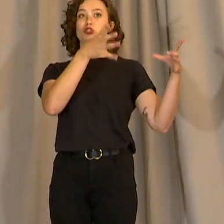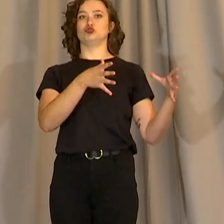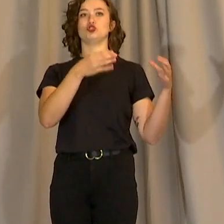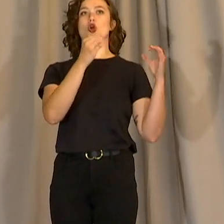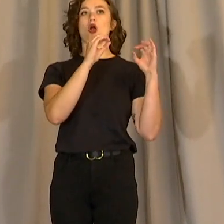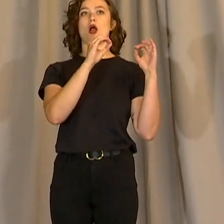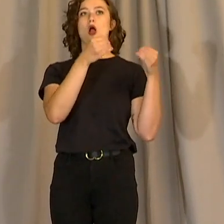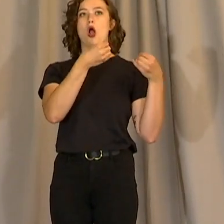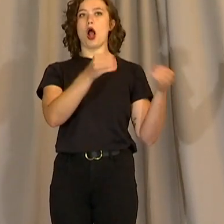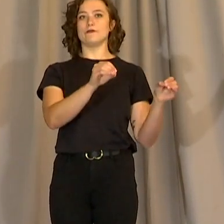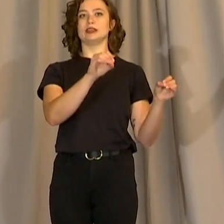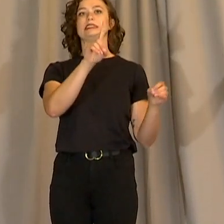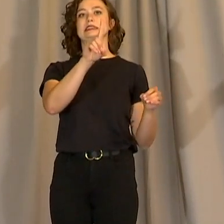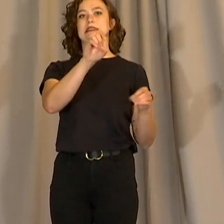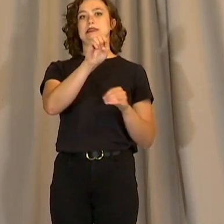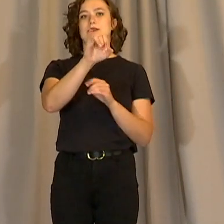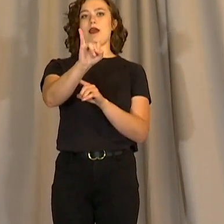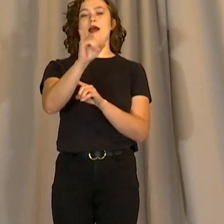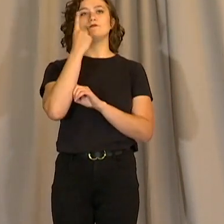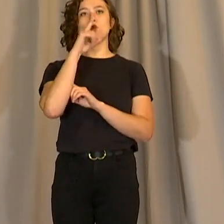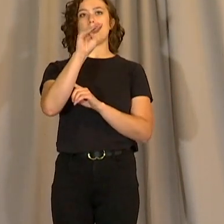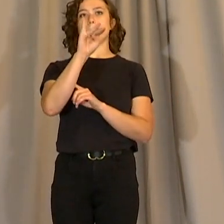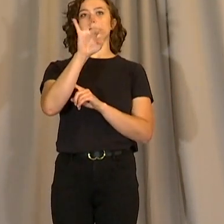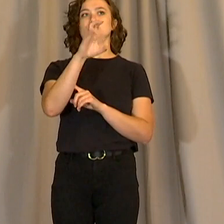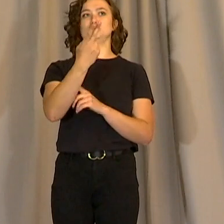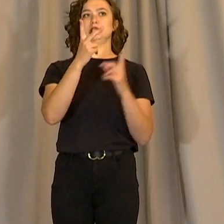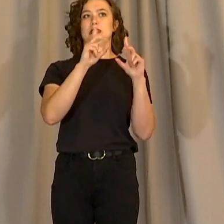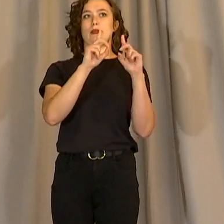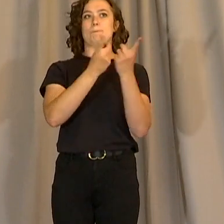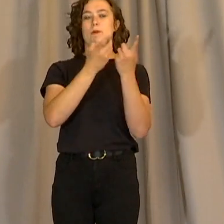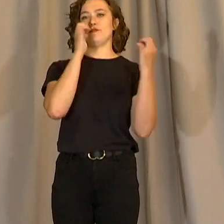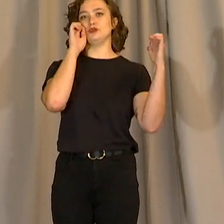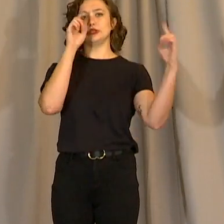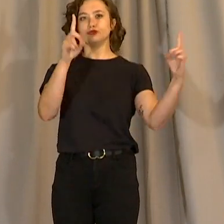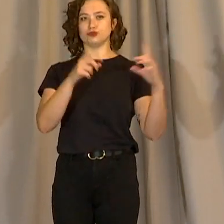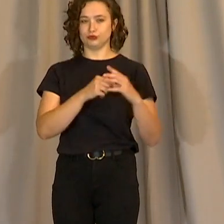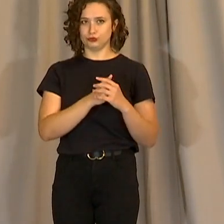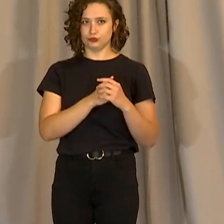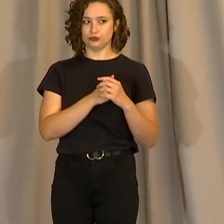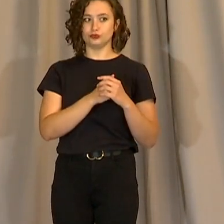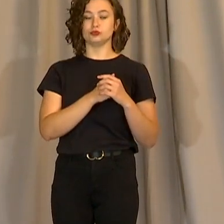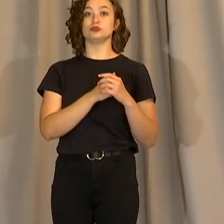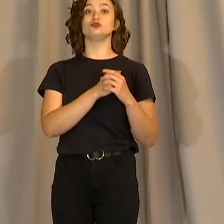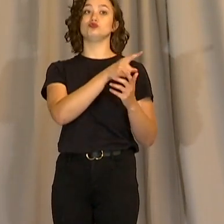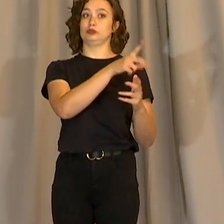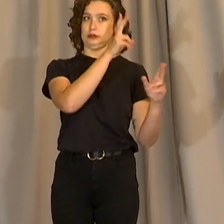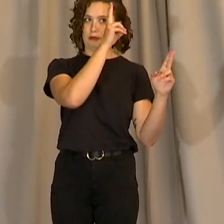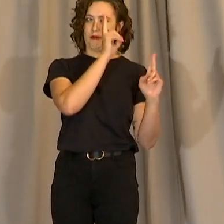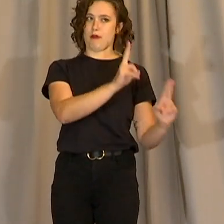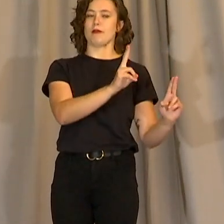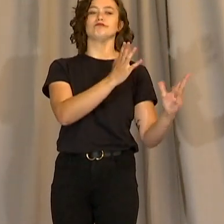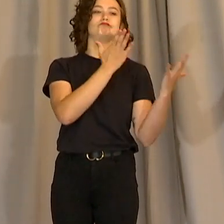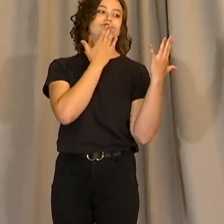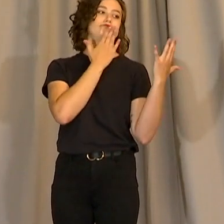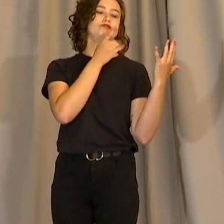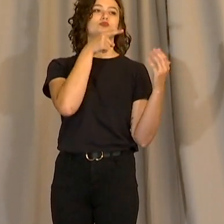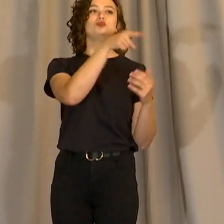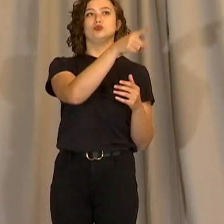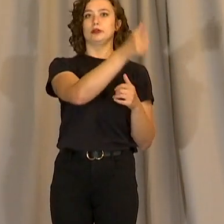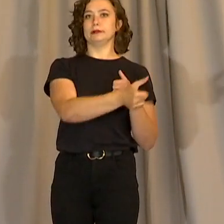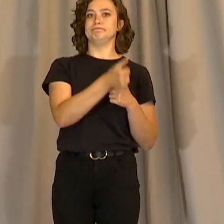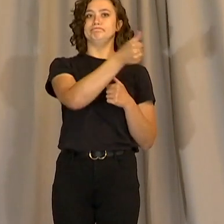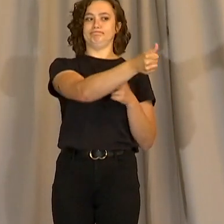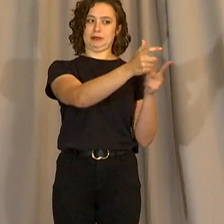of Diversity, Equity, and Inclusion for the Michigan Department of Education. She is honored, and we are thankful for her to be in the position